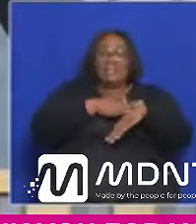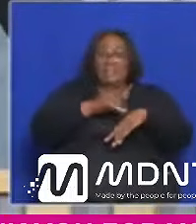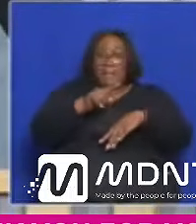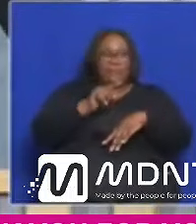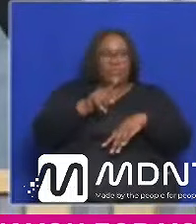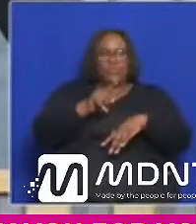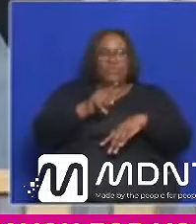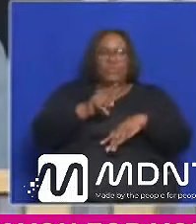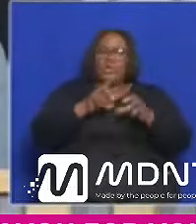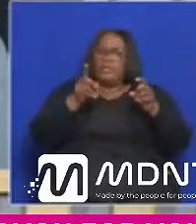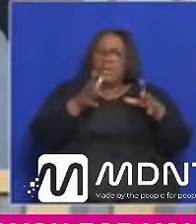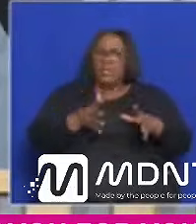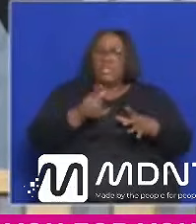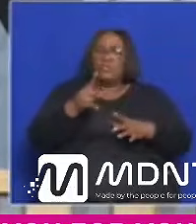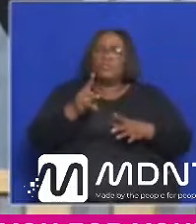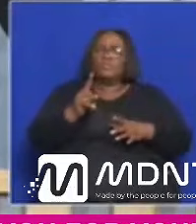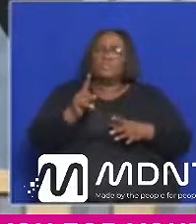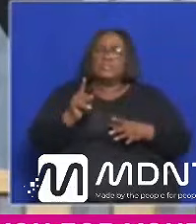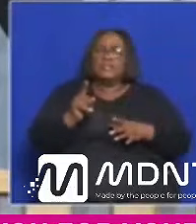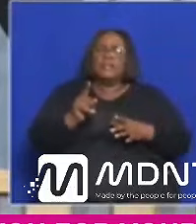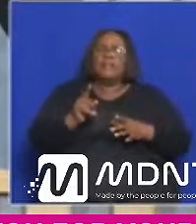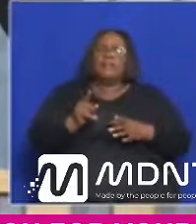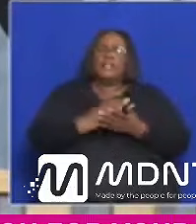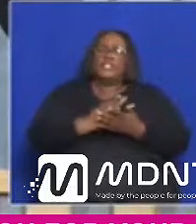a shareholder? Yes. Okay.